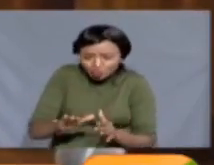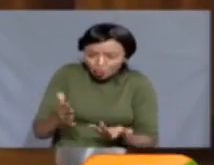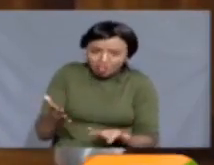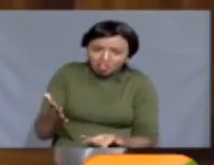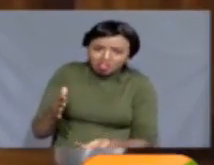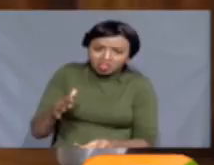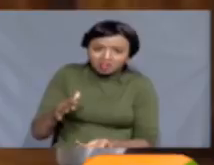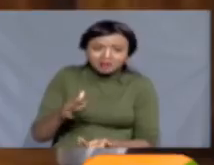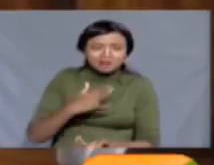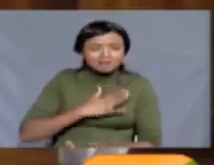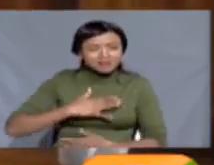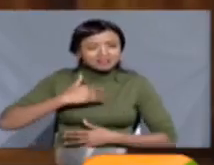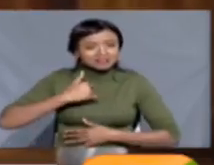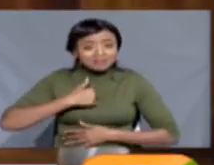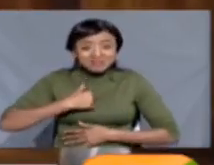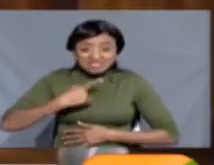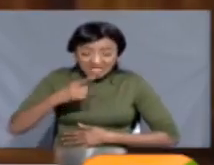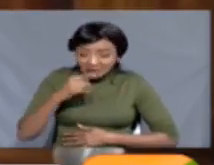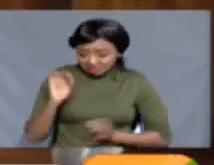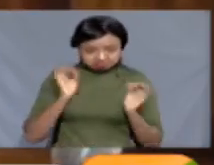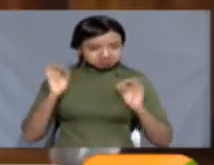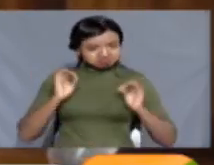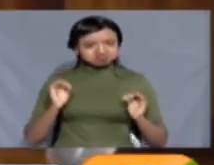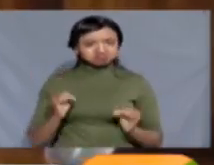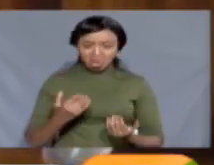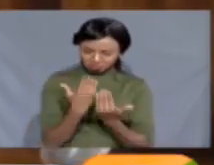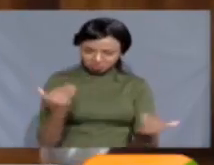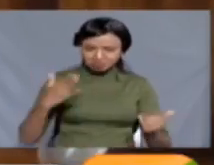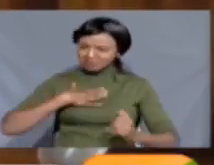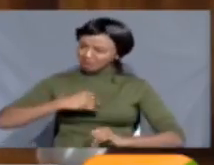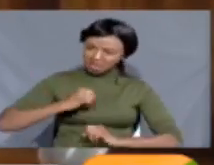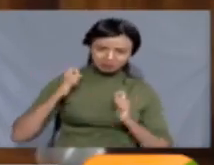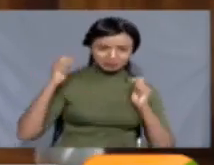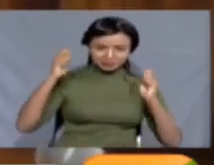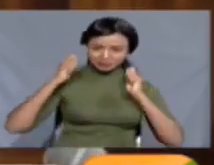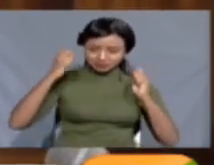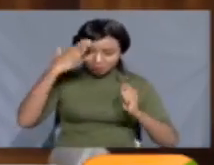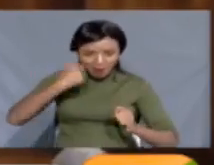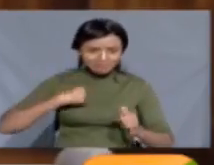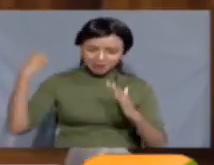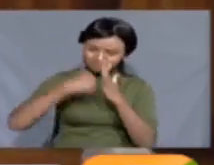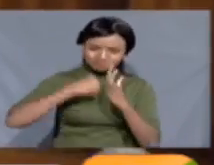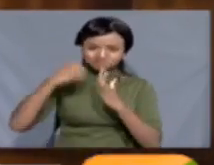Your Honor, I will not say that. My children celebrate my protest actions.